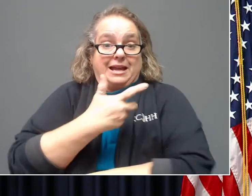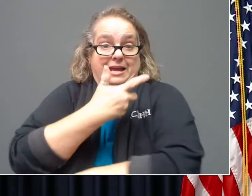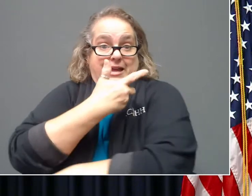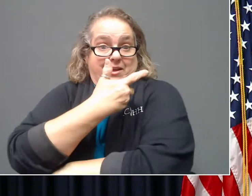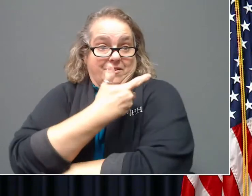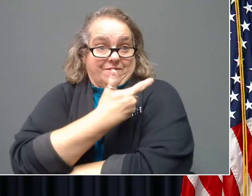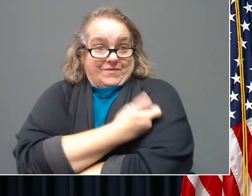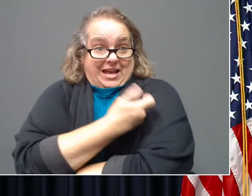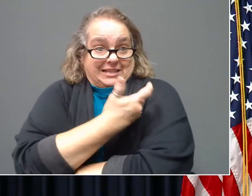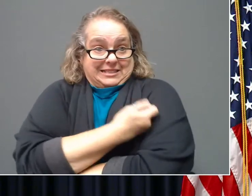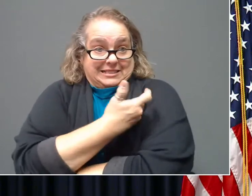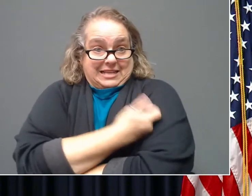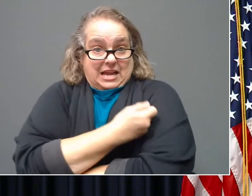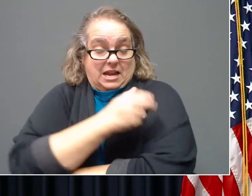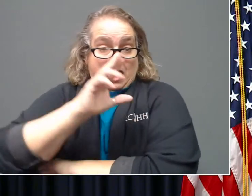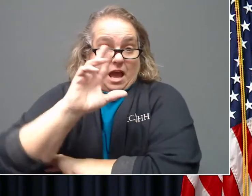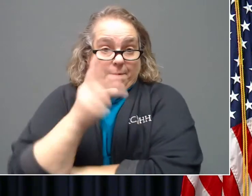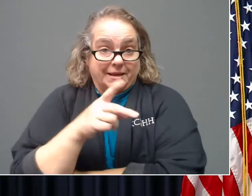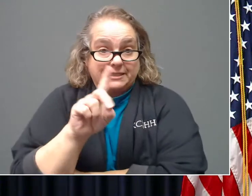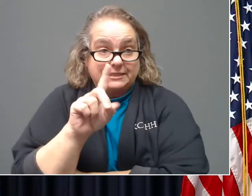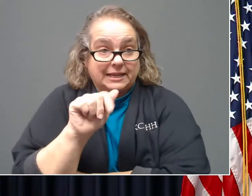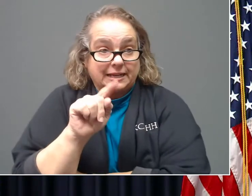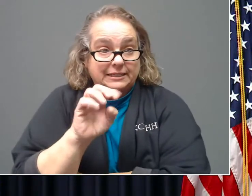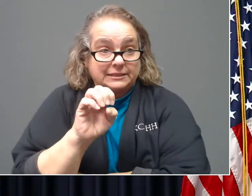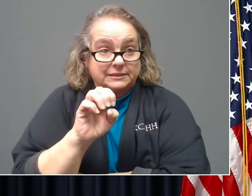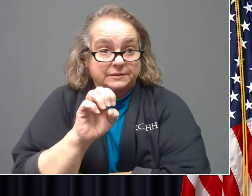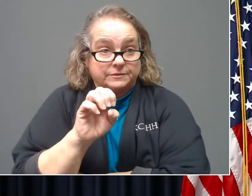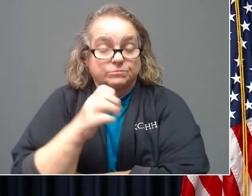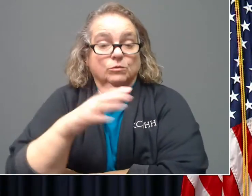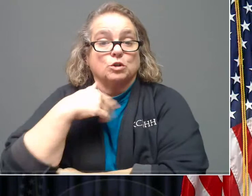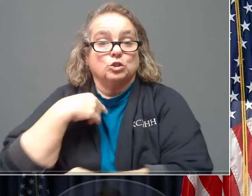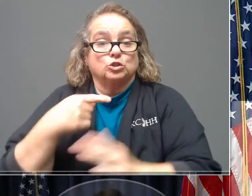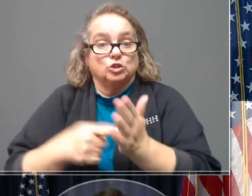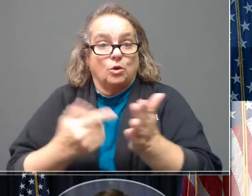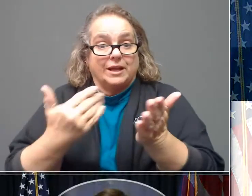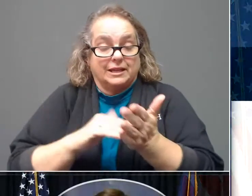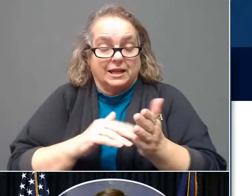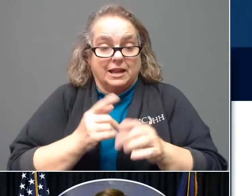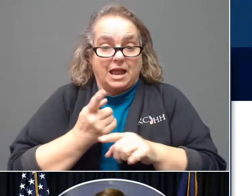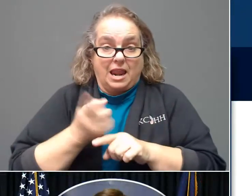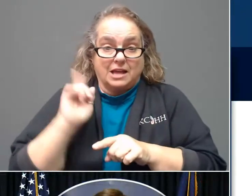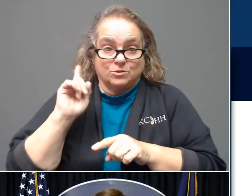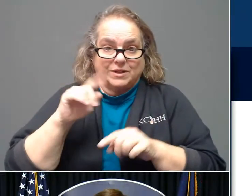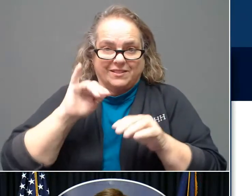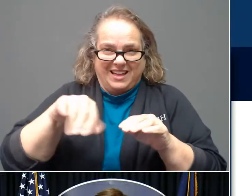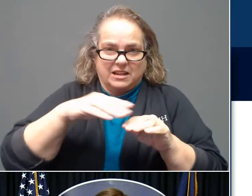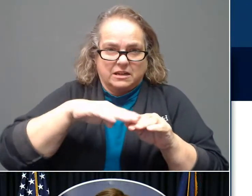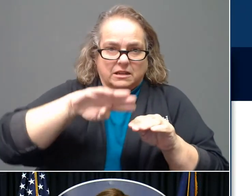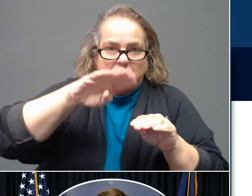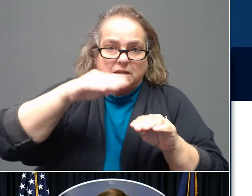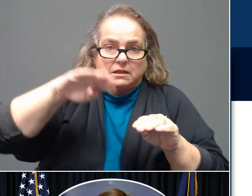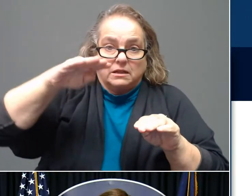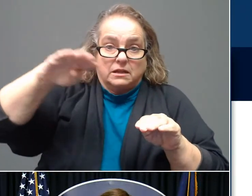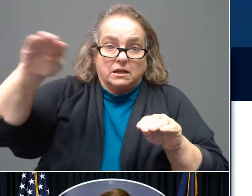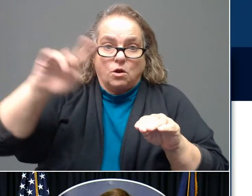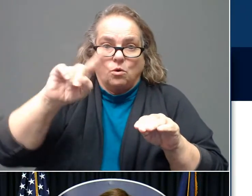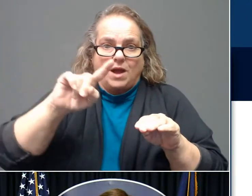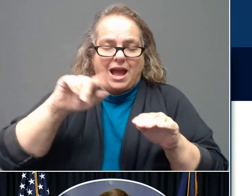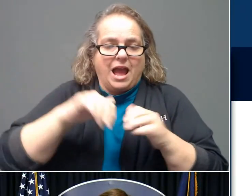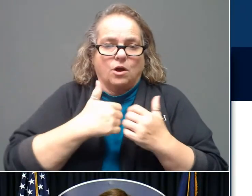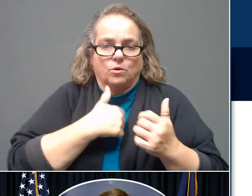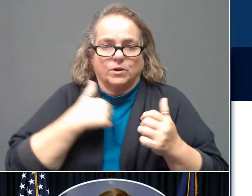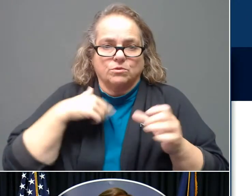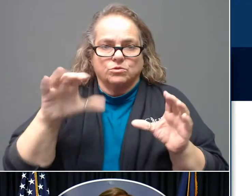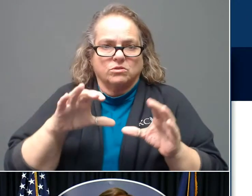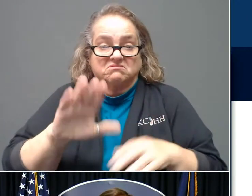Let's show again through last week the stair-stepper chart on how we're doing. Folks, I'm really proud of this.